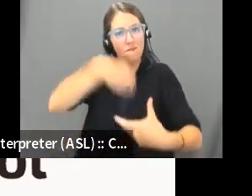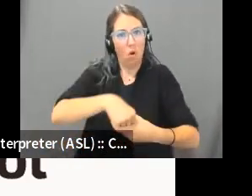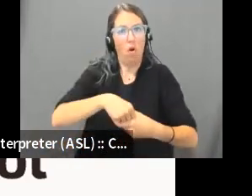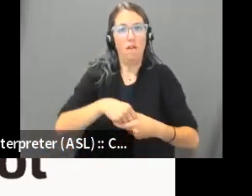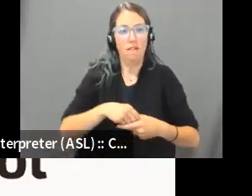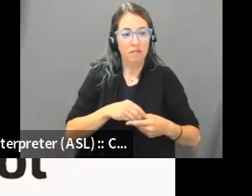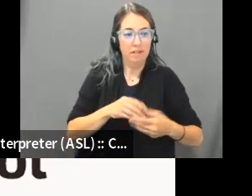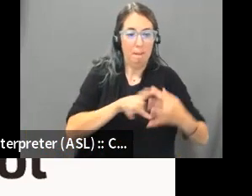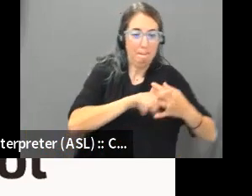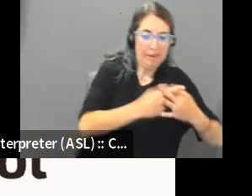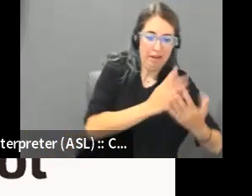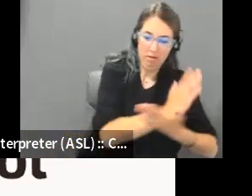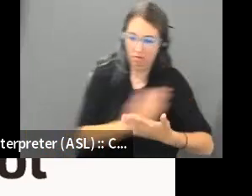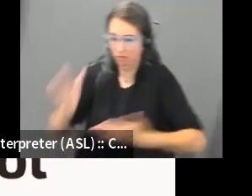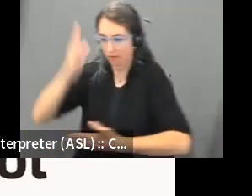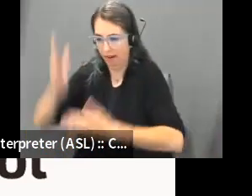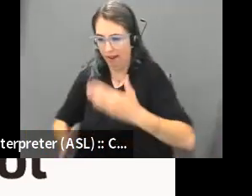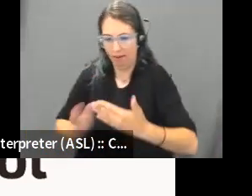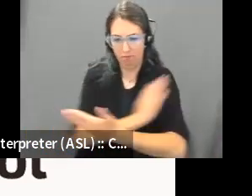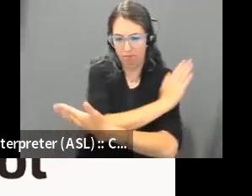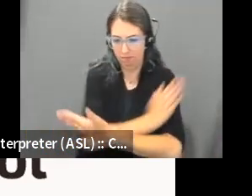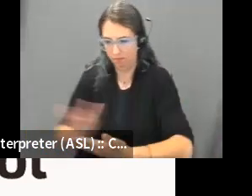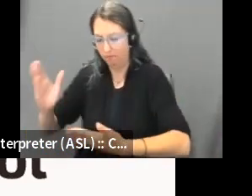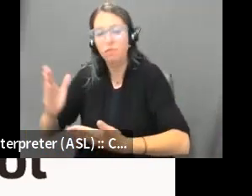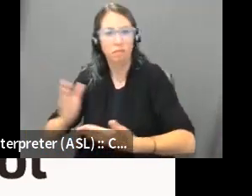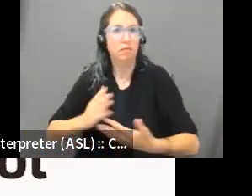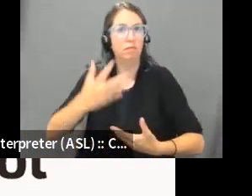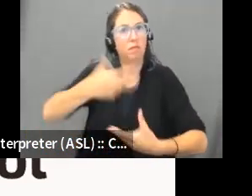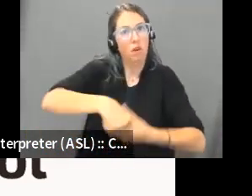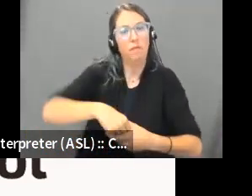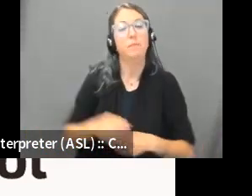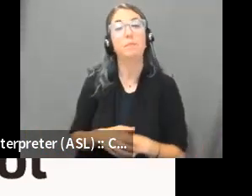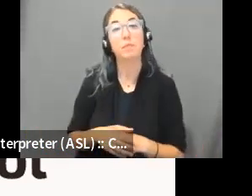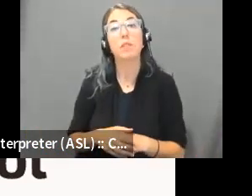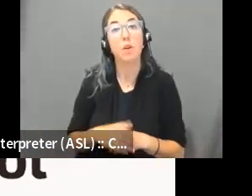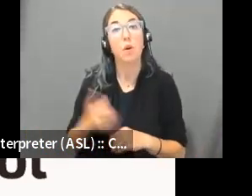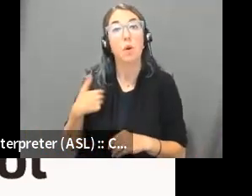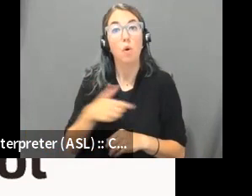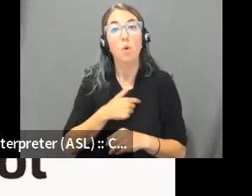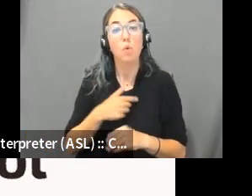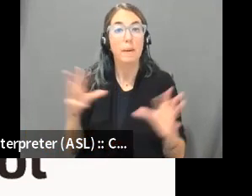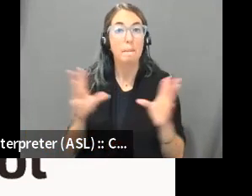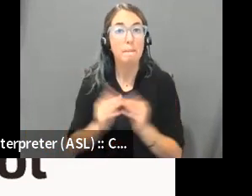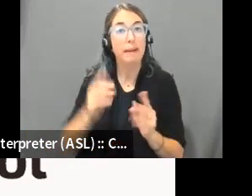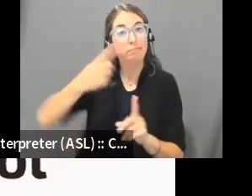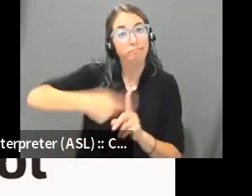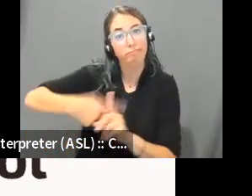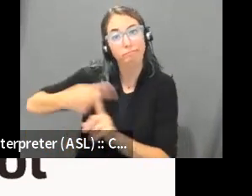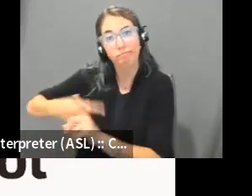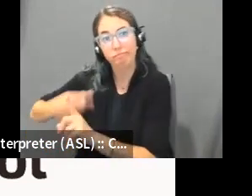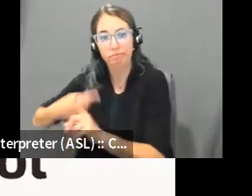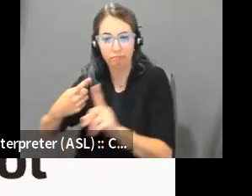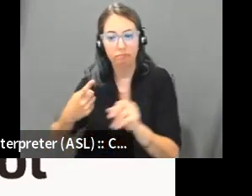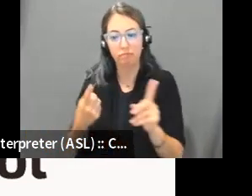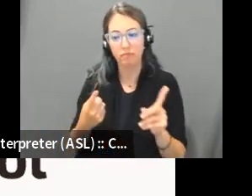dissemination. The community data work group met monthly, and at the start was a space just to build trust